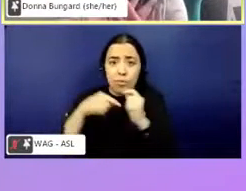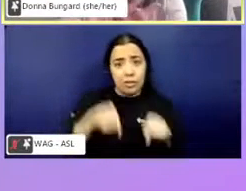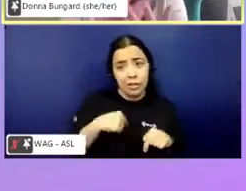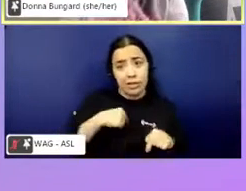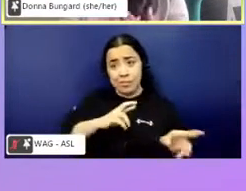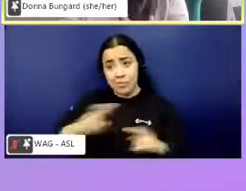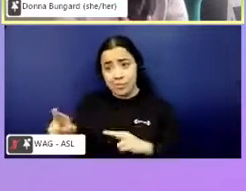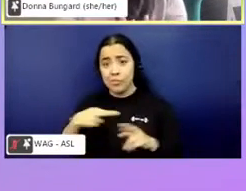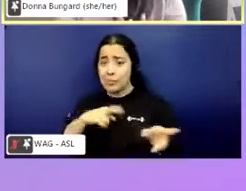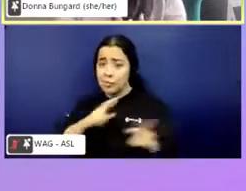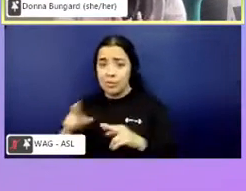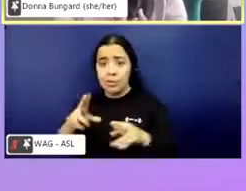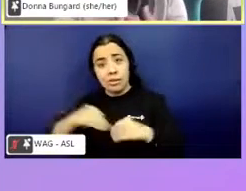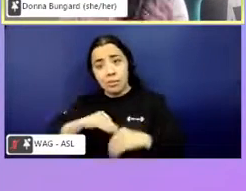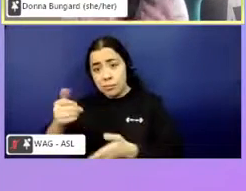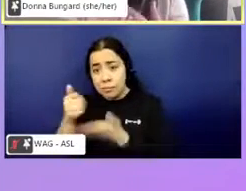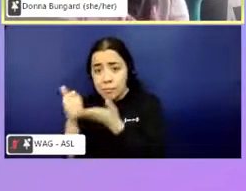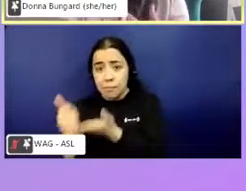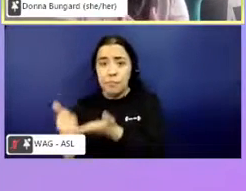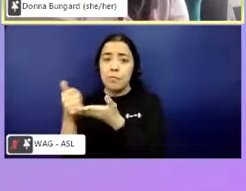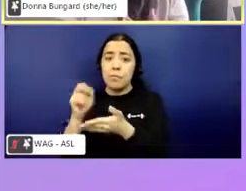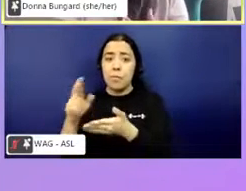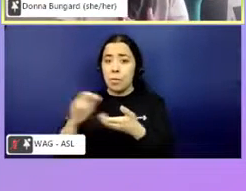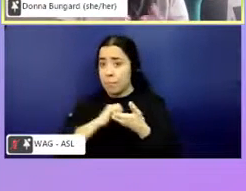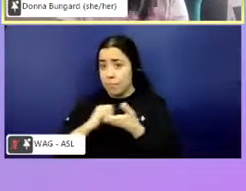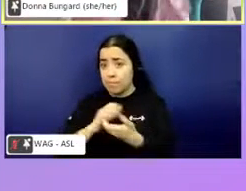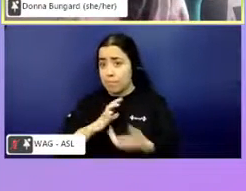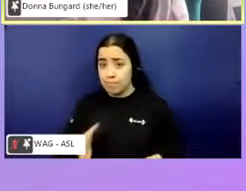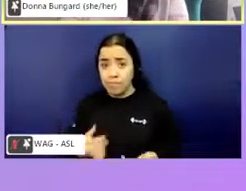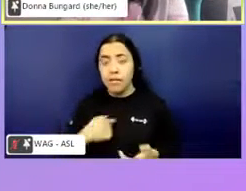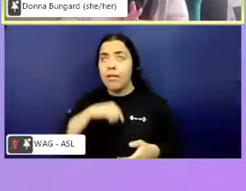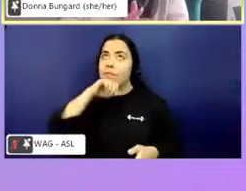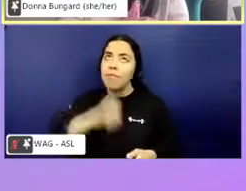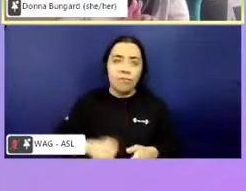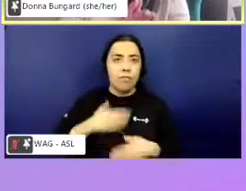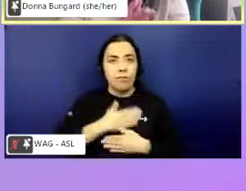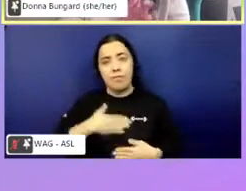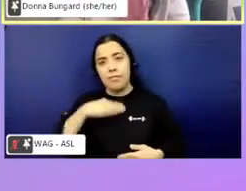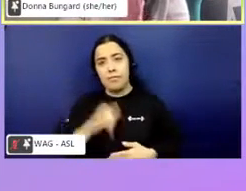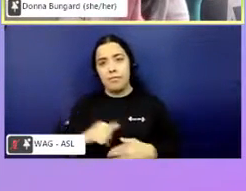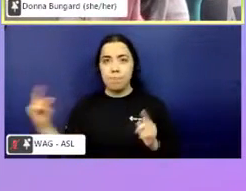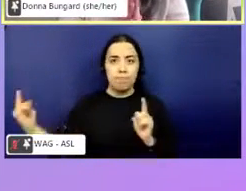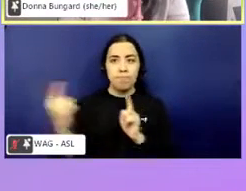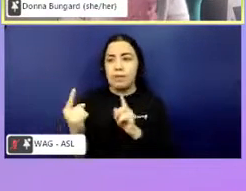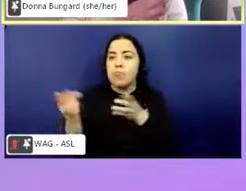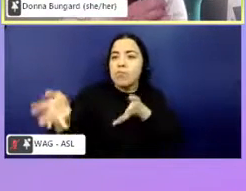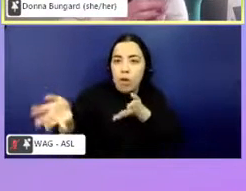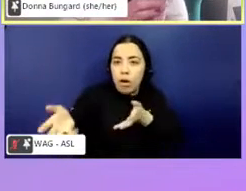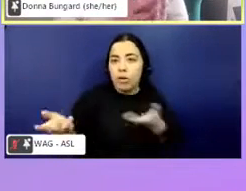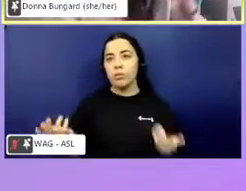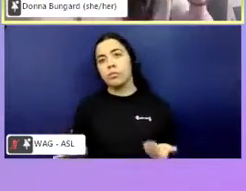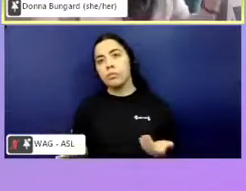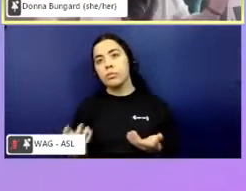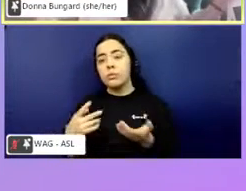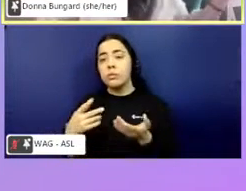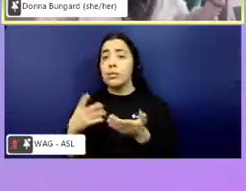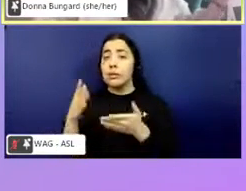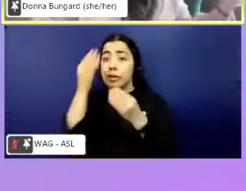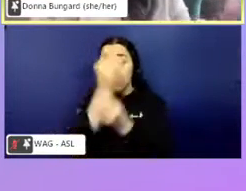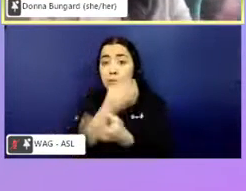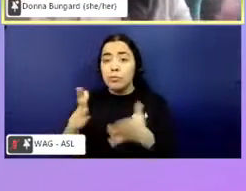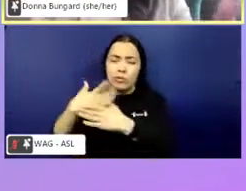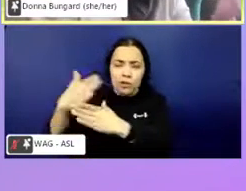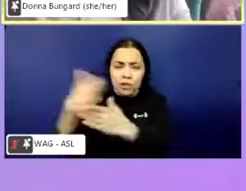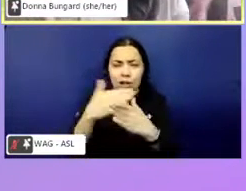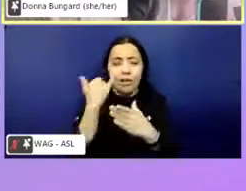I'm ready to accept your help or collaborate on something. I love those. Share information, especially in larger teams